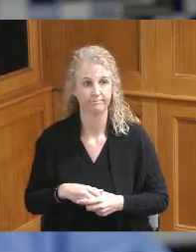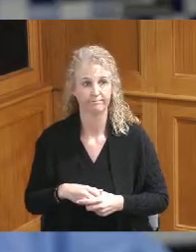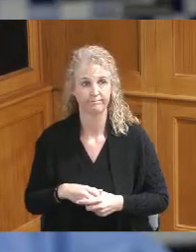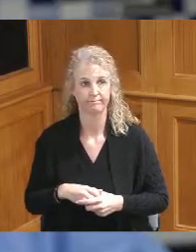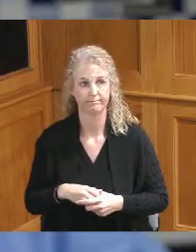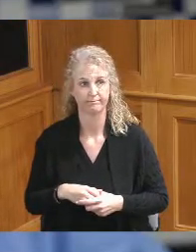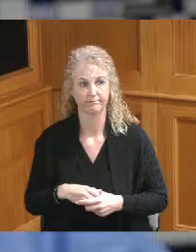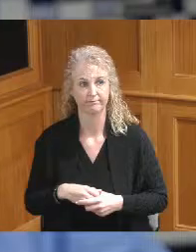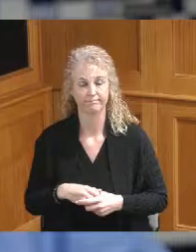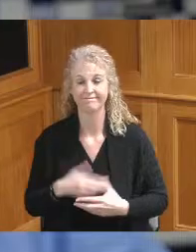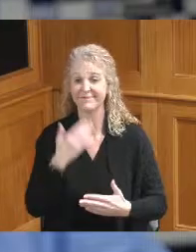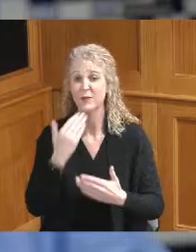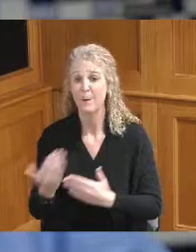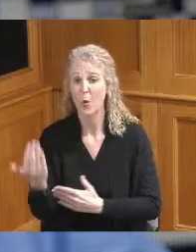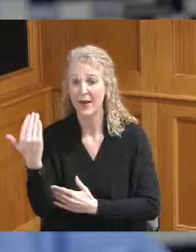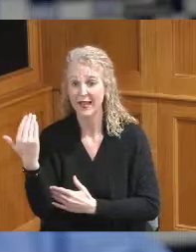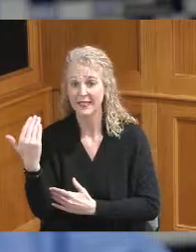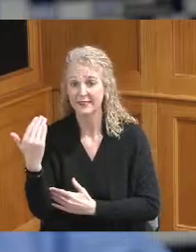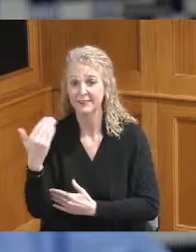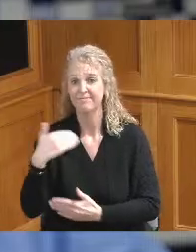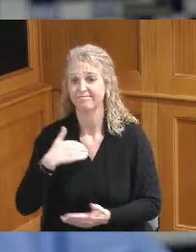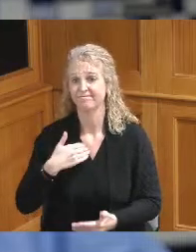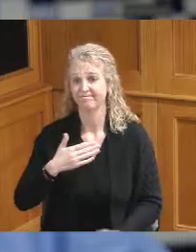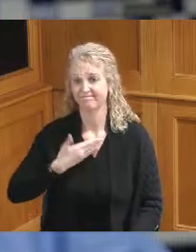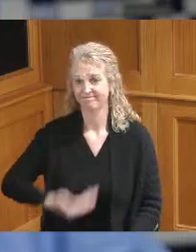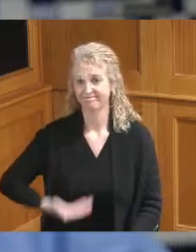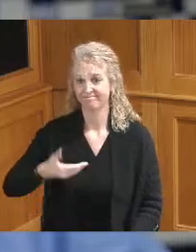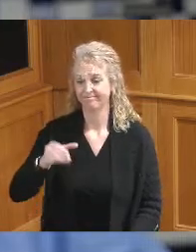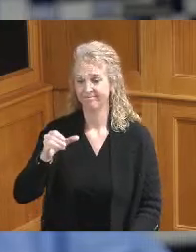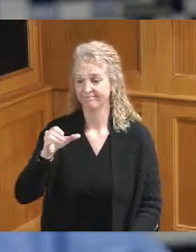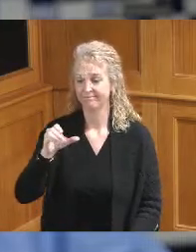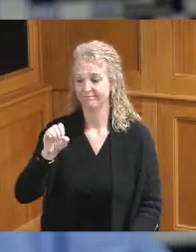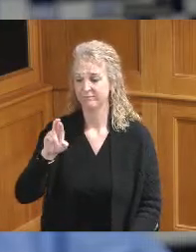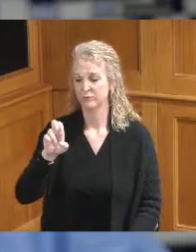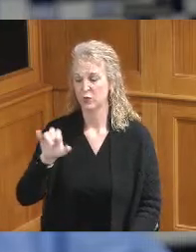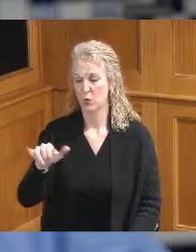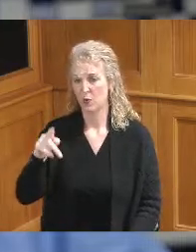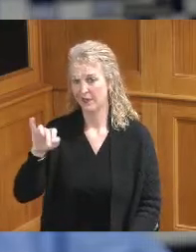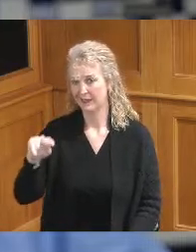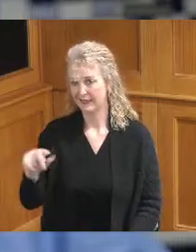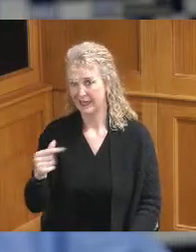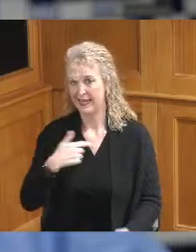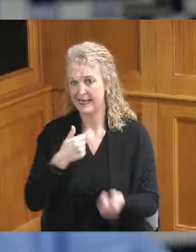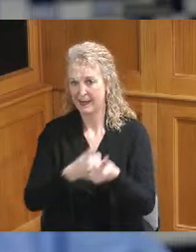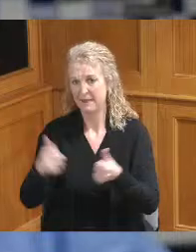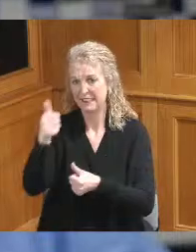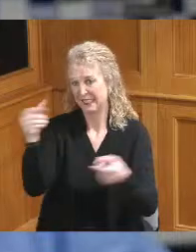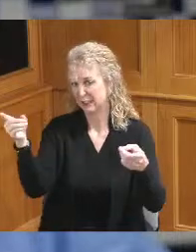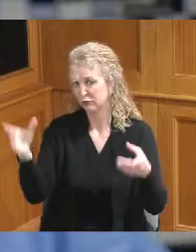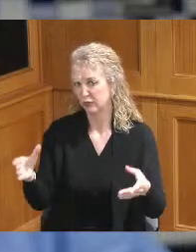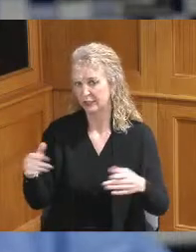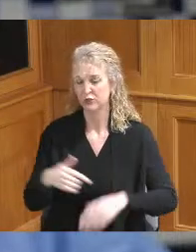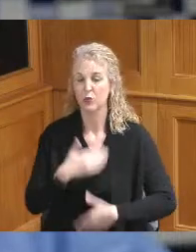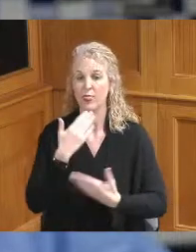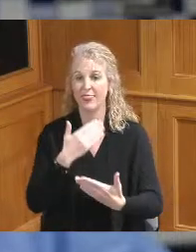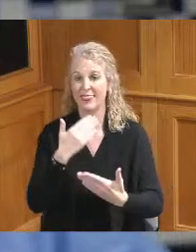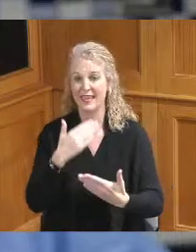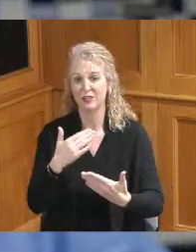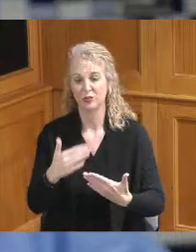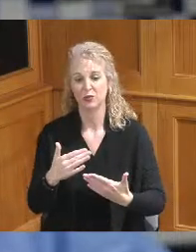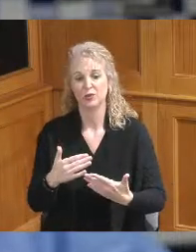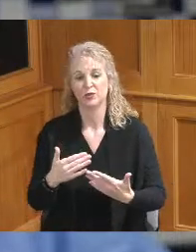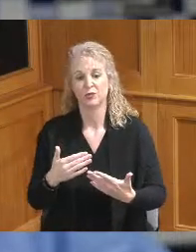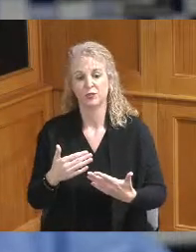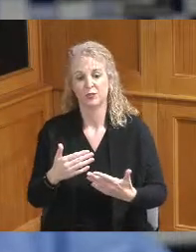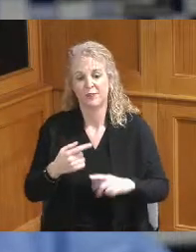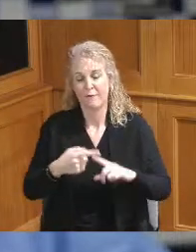All right. Good morning. I'm Corey King, and I serve as the Executive Administrative Director at UC Health. And so I do thank you on behalf of UC